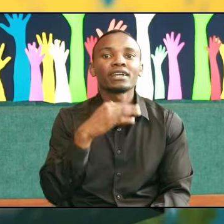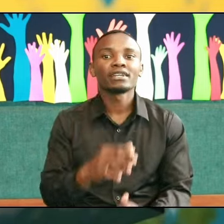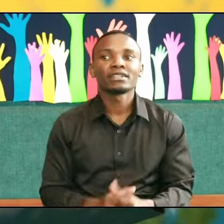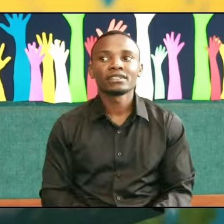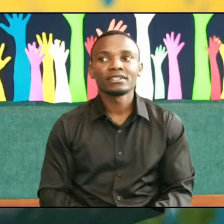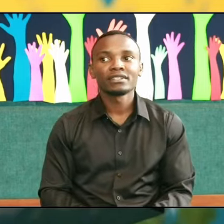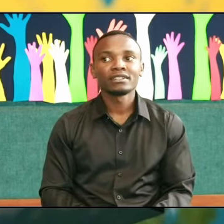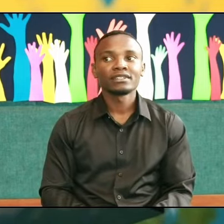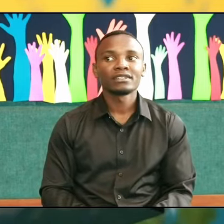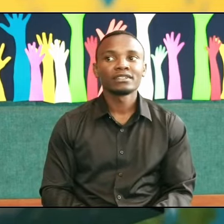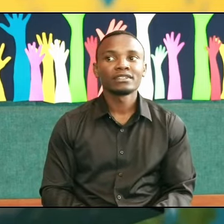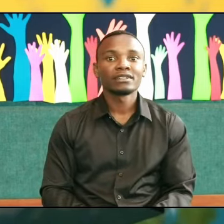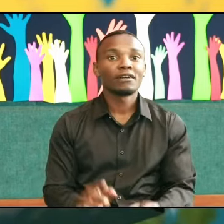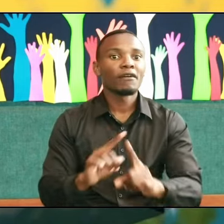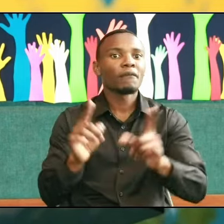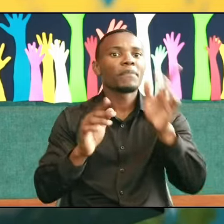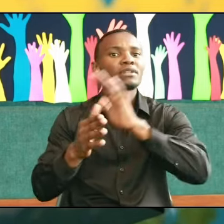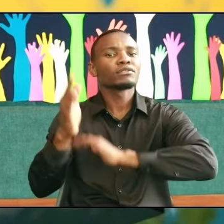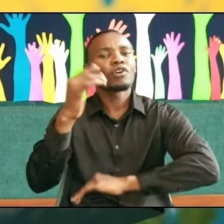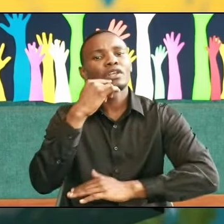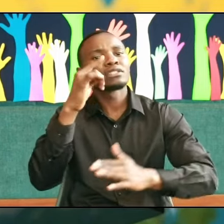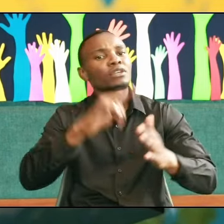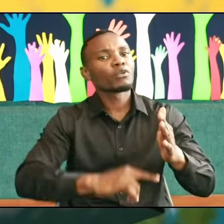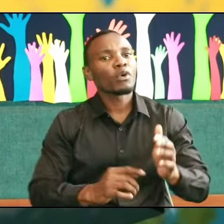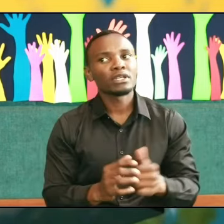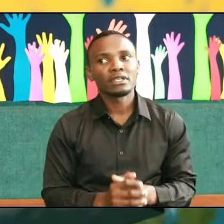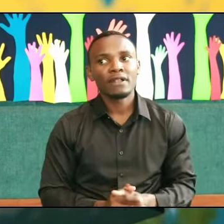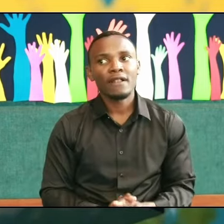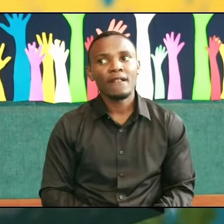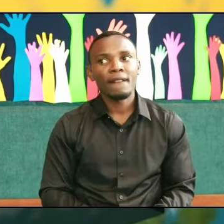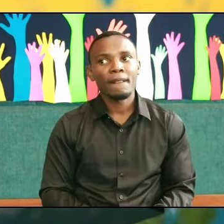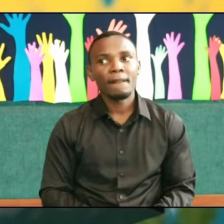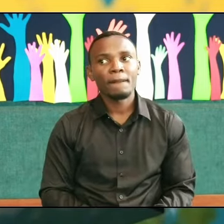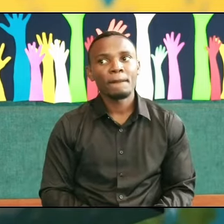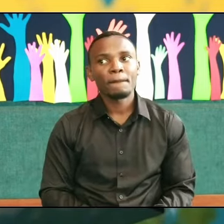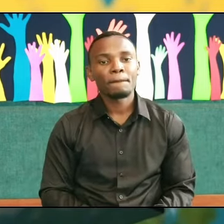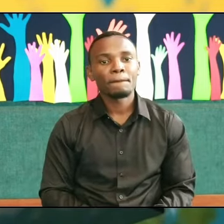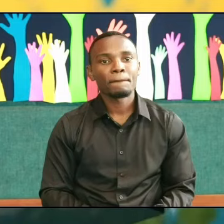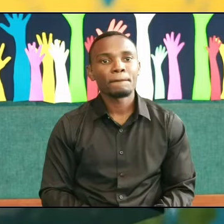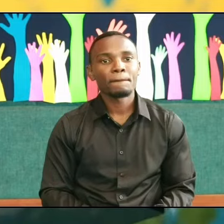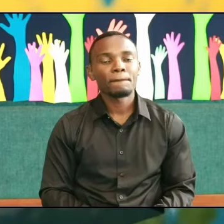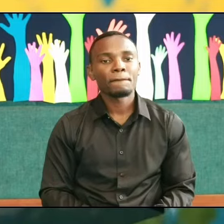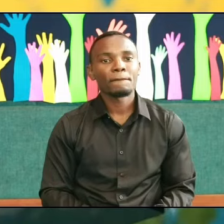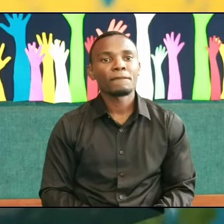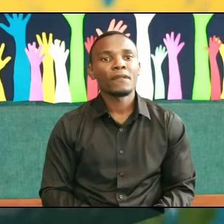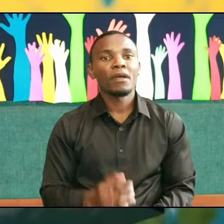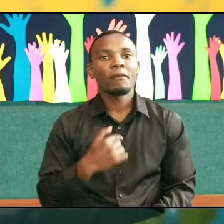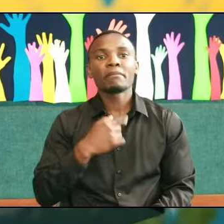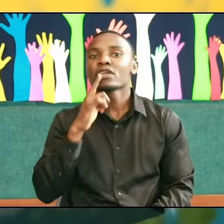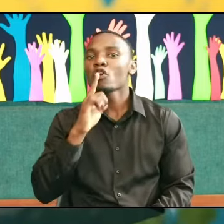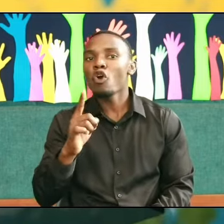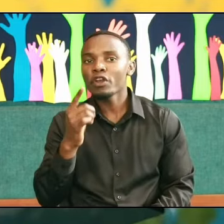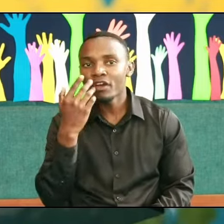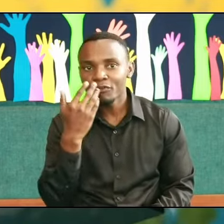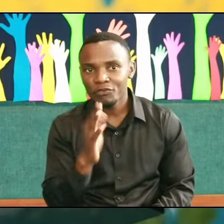But what did God start by saying here? I have already commanded. The lady, God is thinking